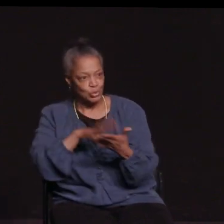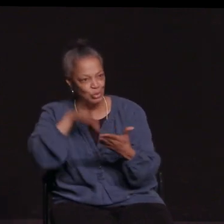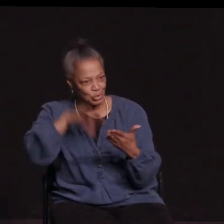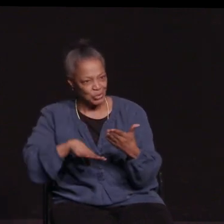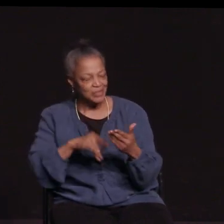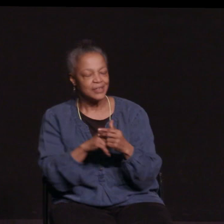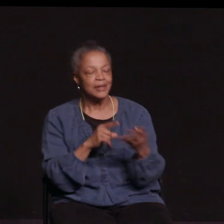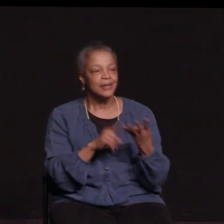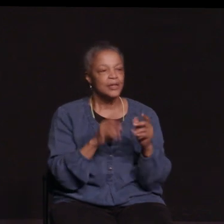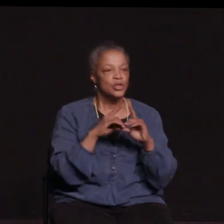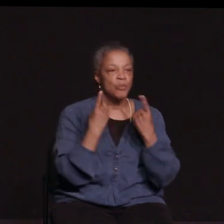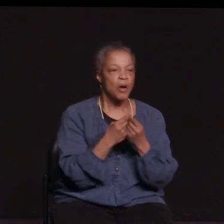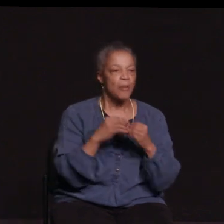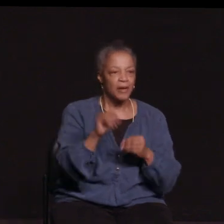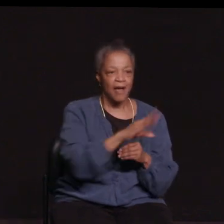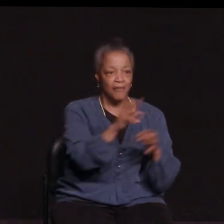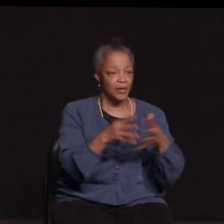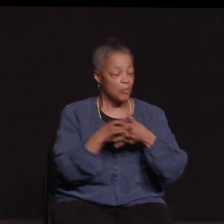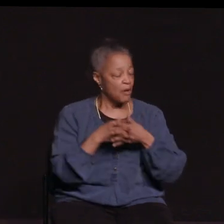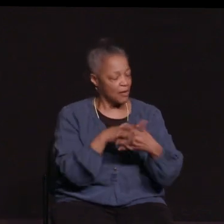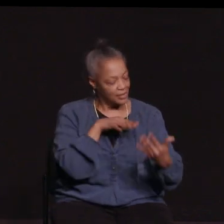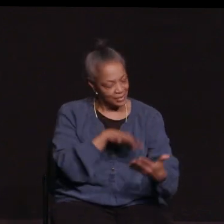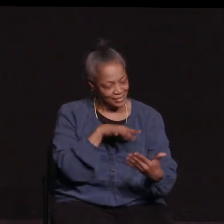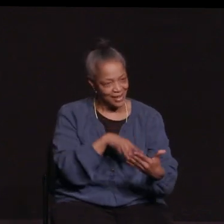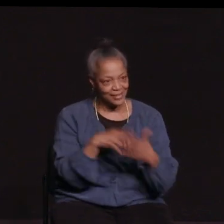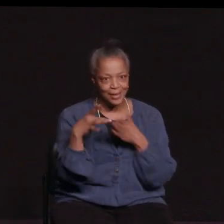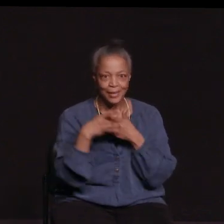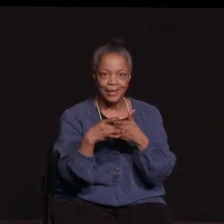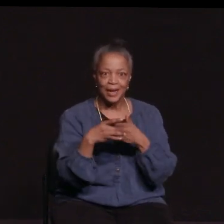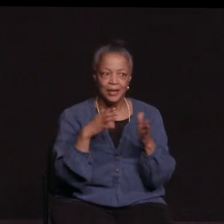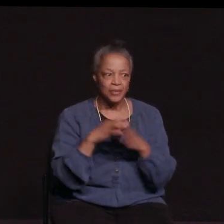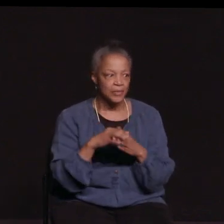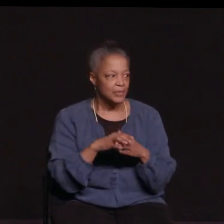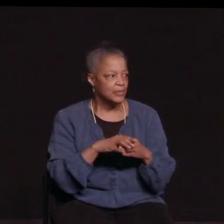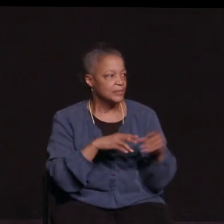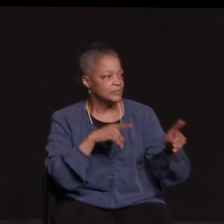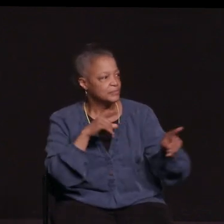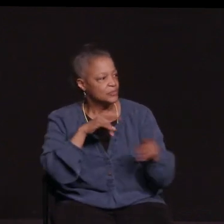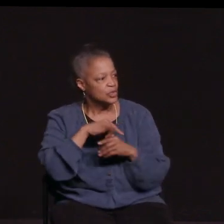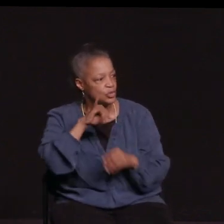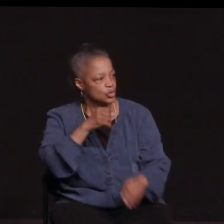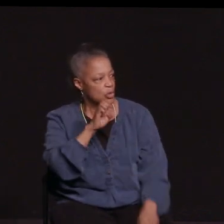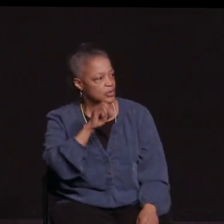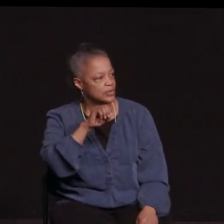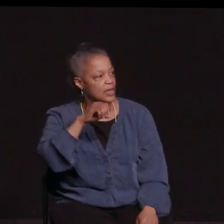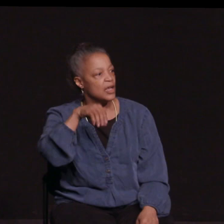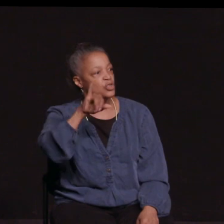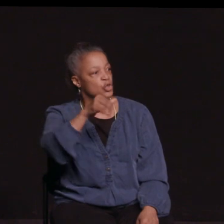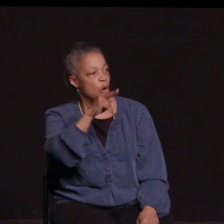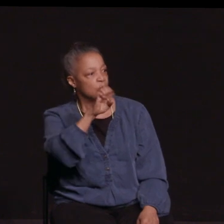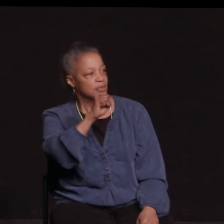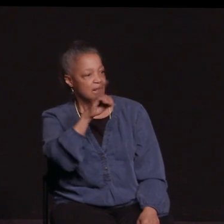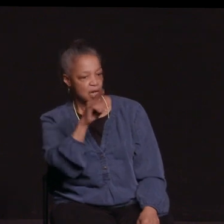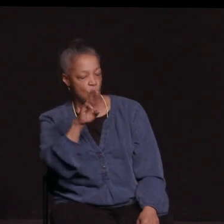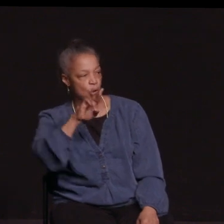the Department of African American Studies, helmed brilliantly by Chair Professor Nikki Jones,